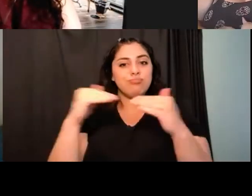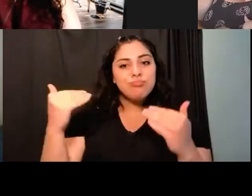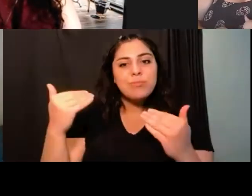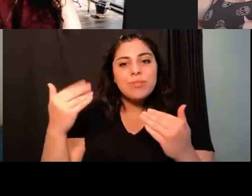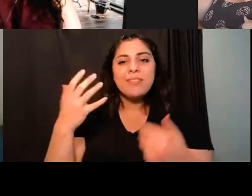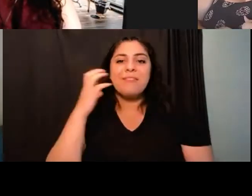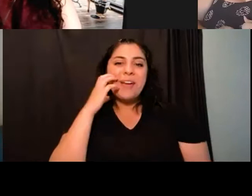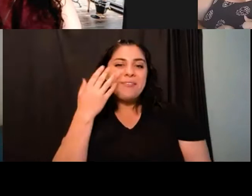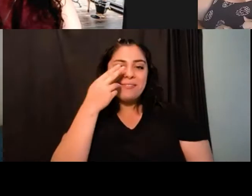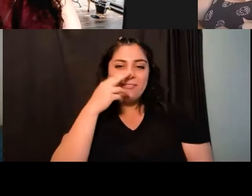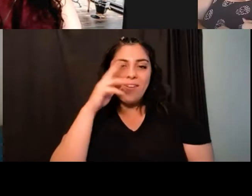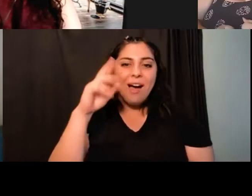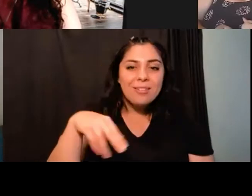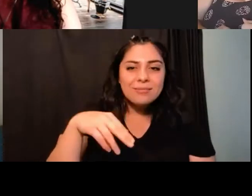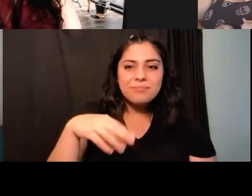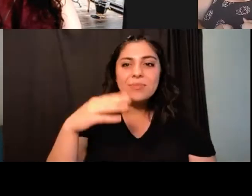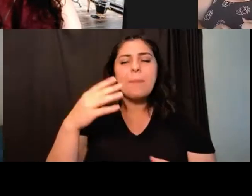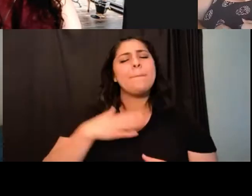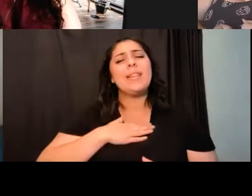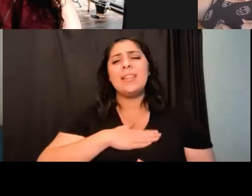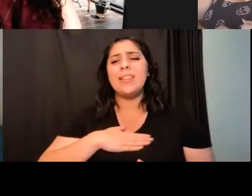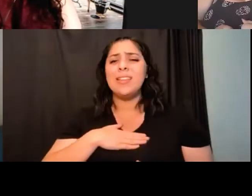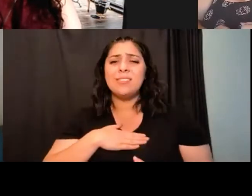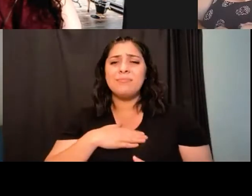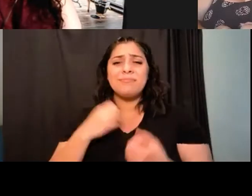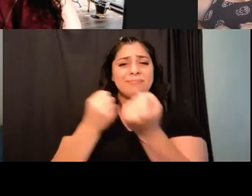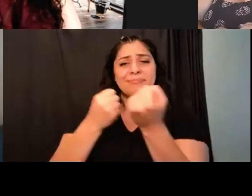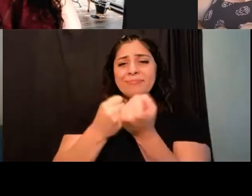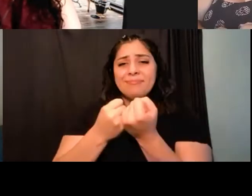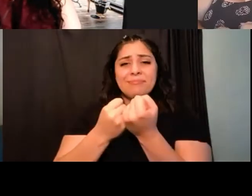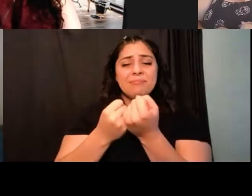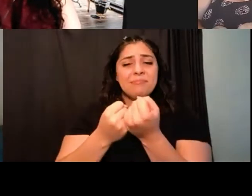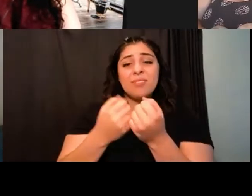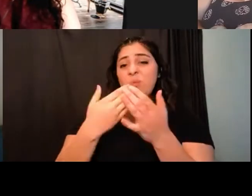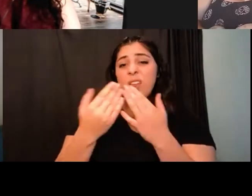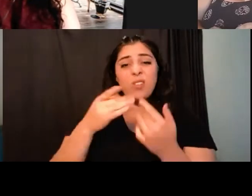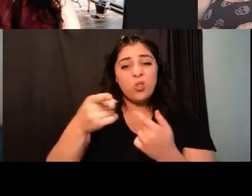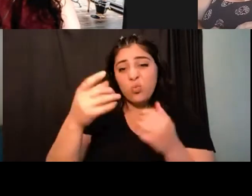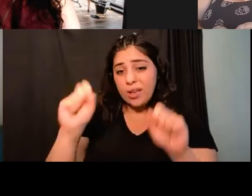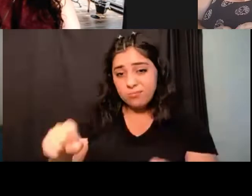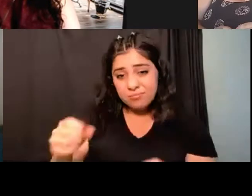and click on the contribute button and contribute whatever you are able to.